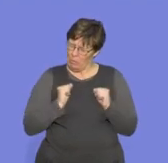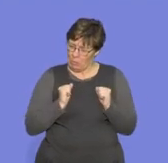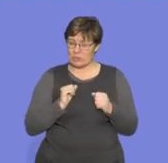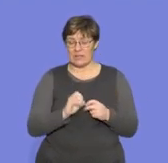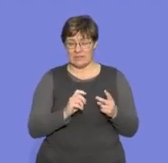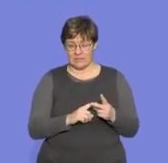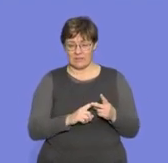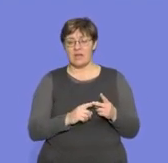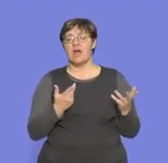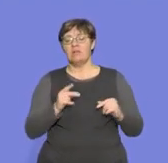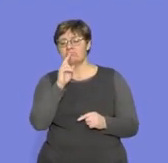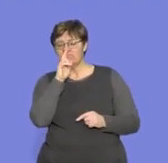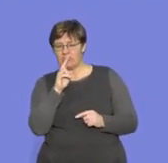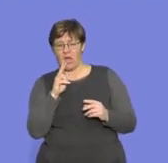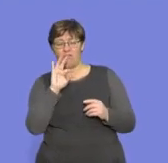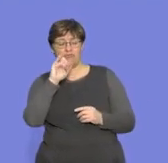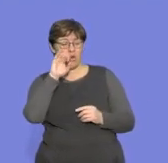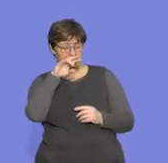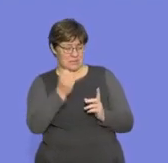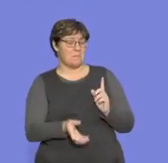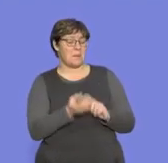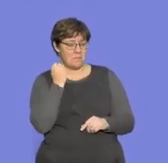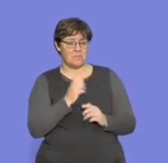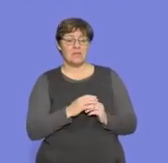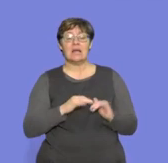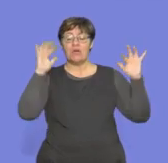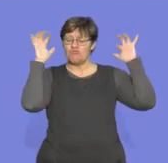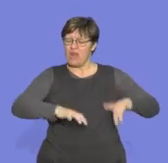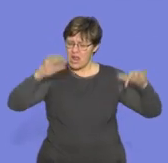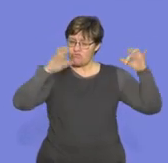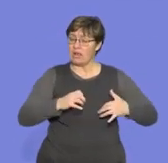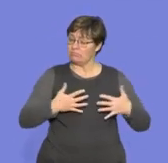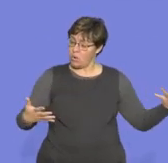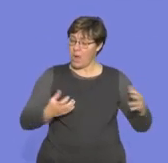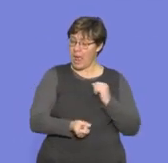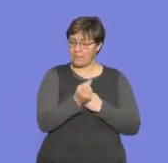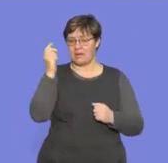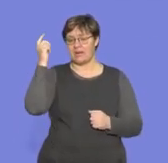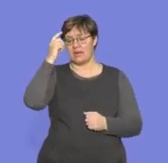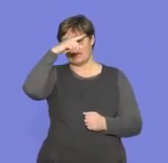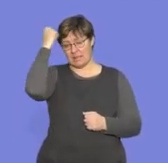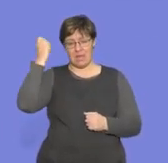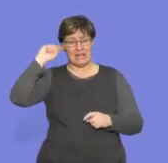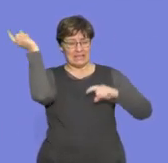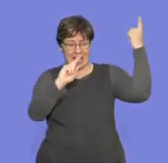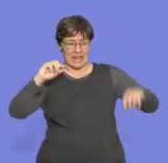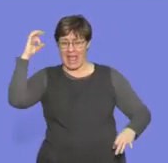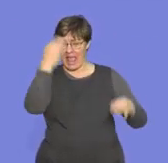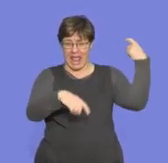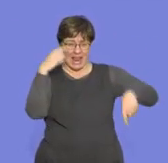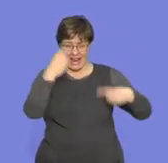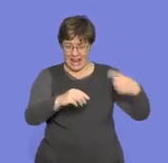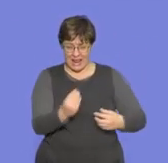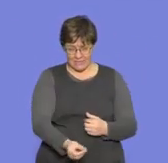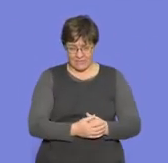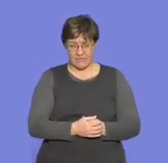frost. They have a high summer rainfall, with thunderstorms and hail. The soil has a